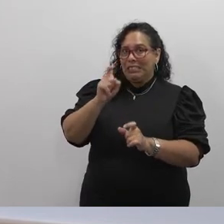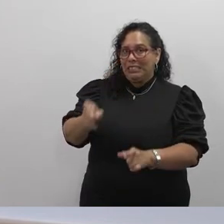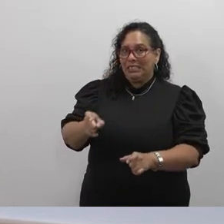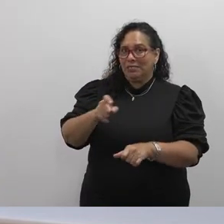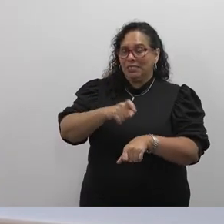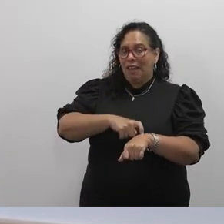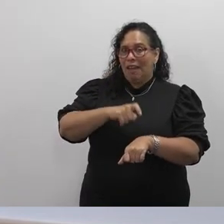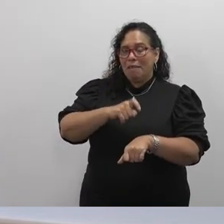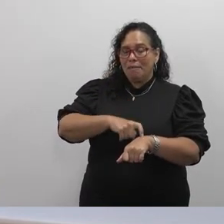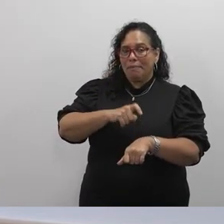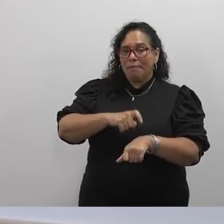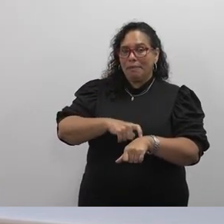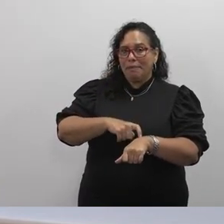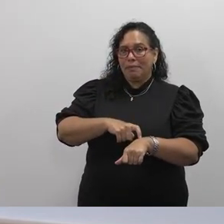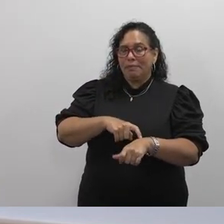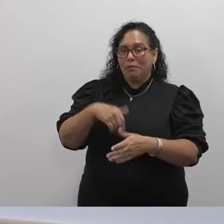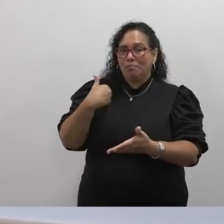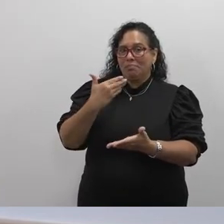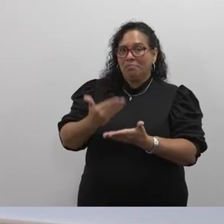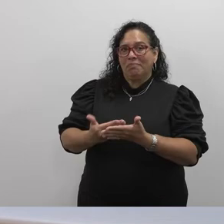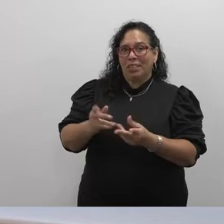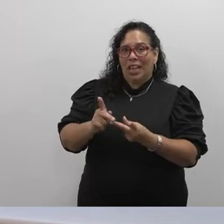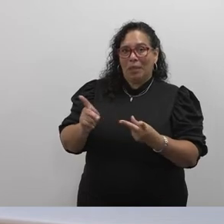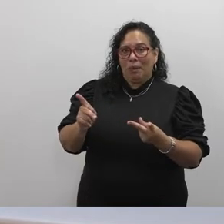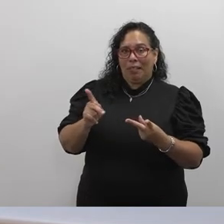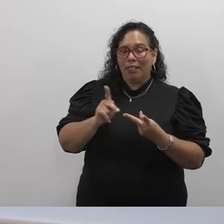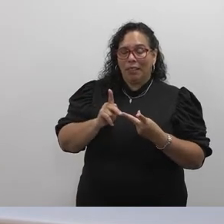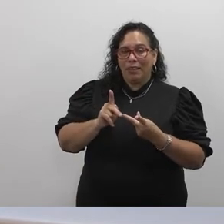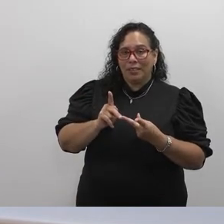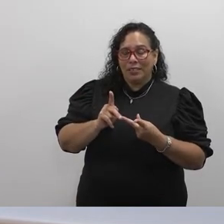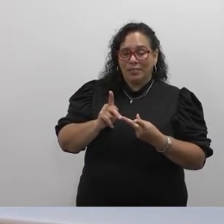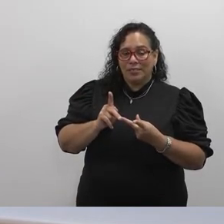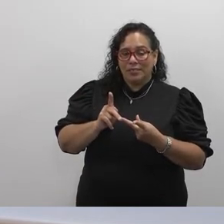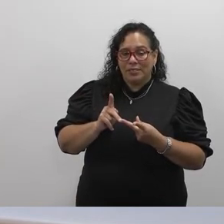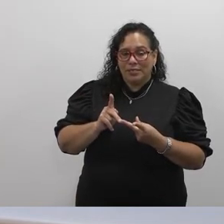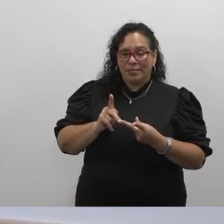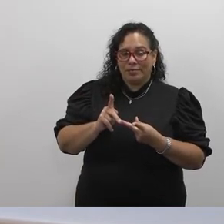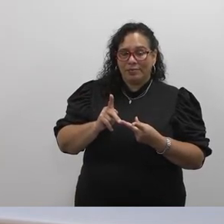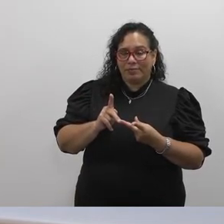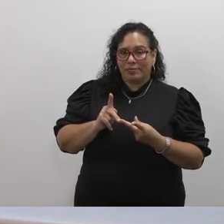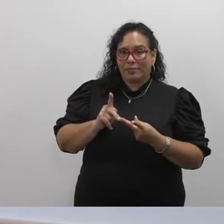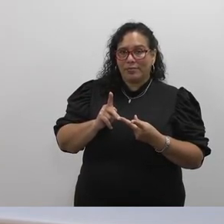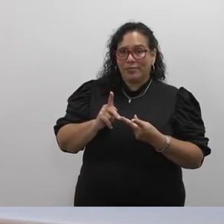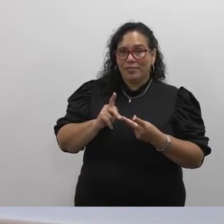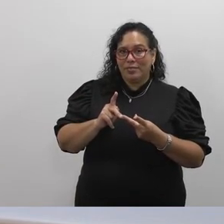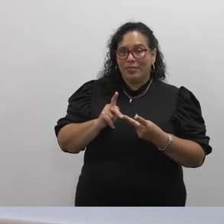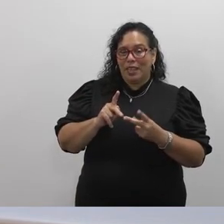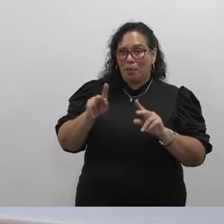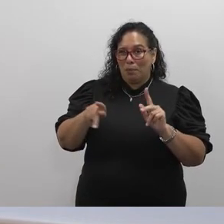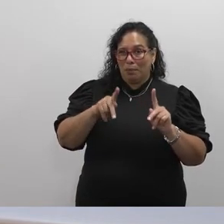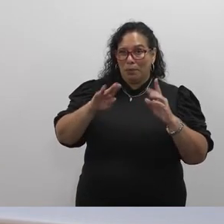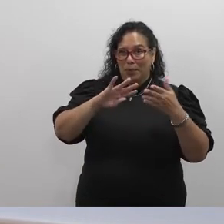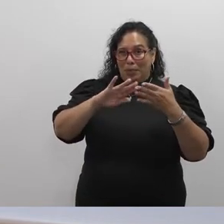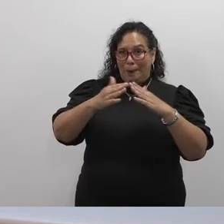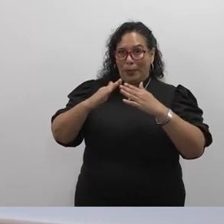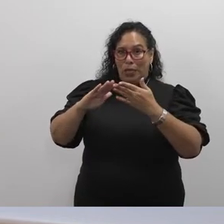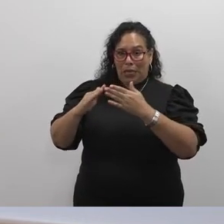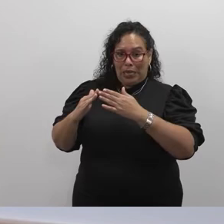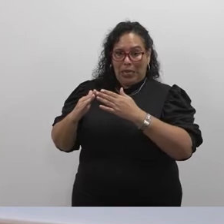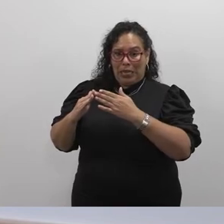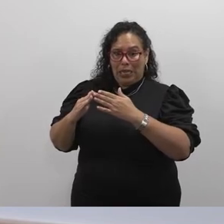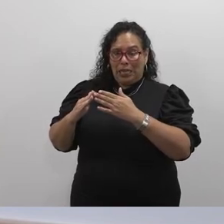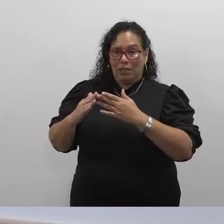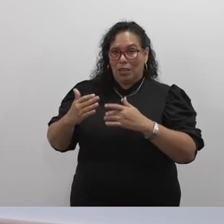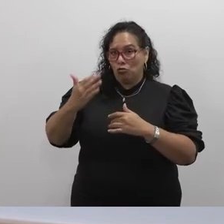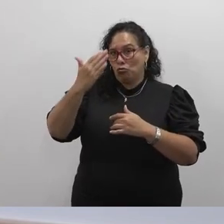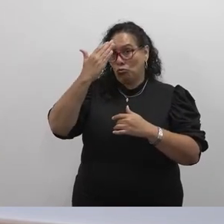takes to get to the place where you're people in the community are people that